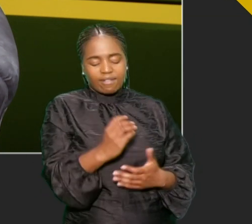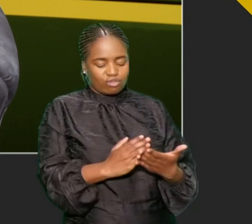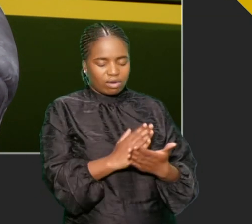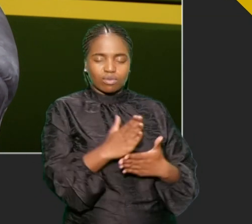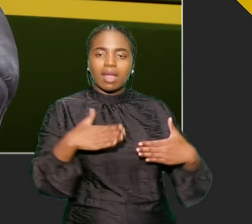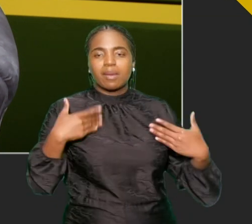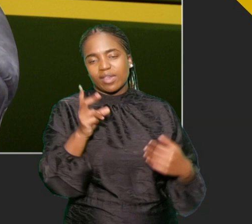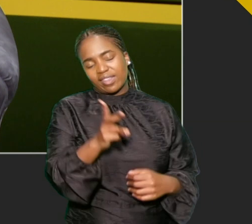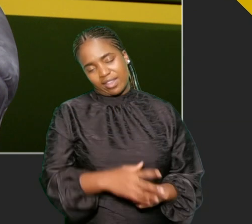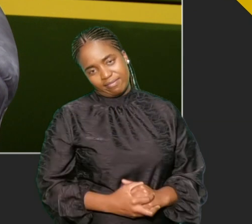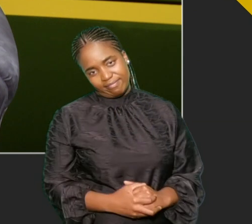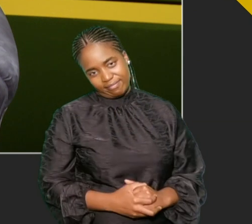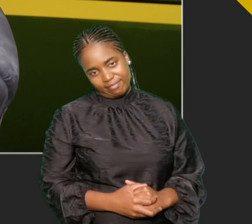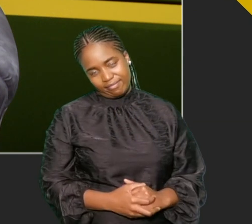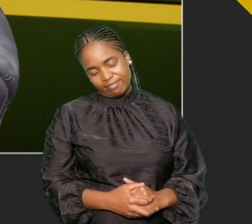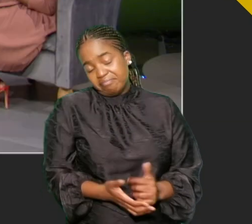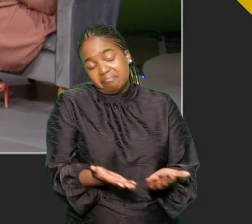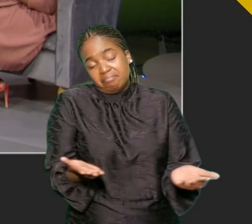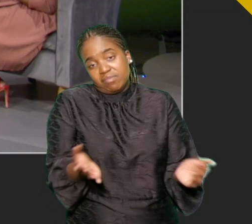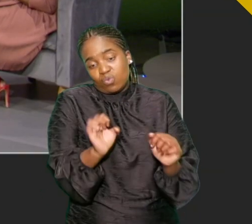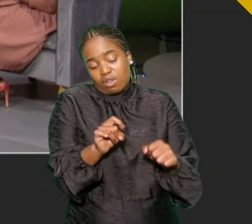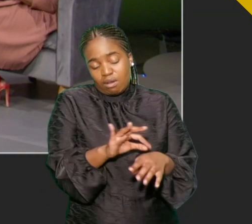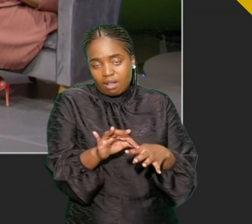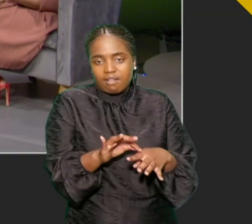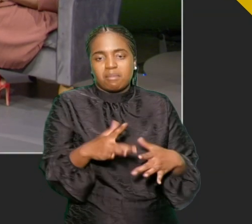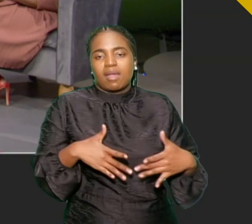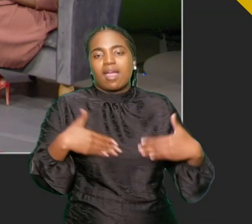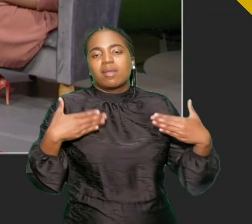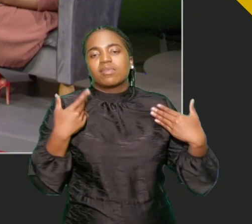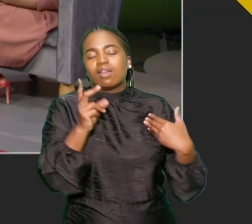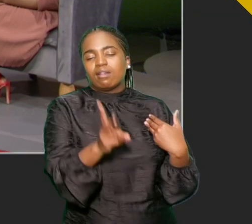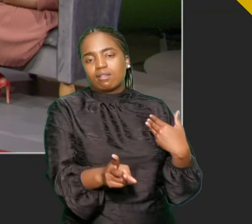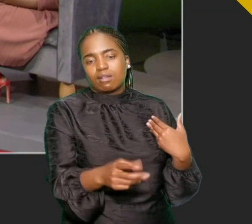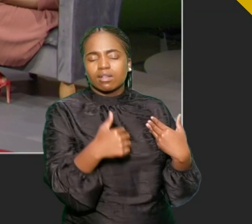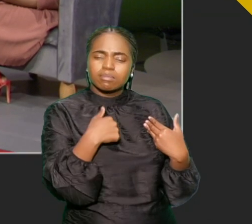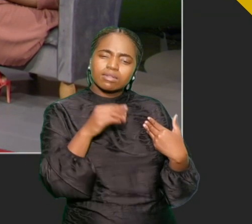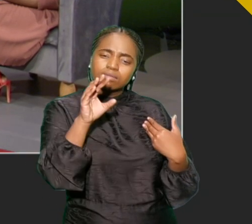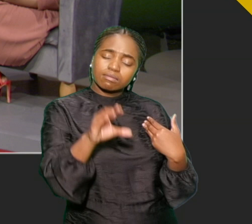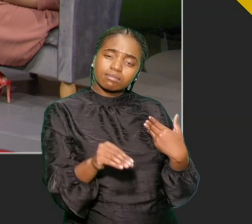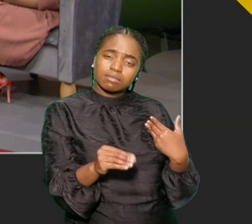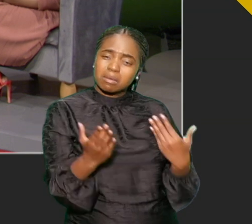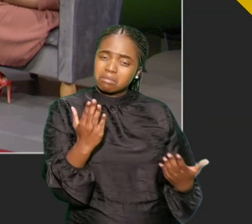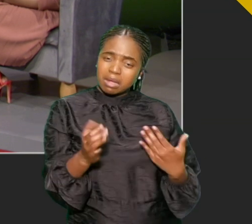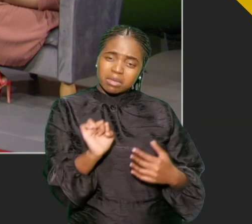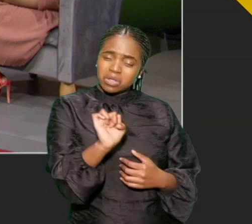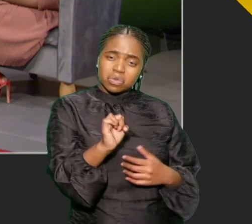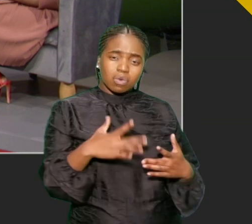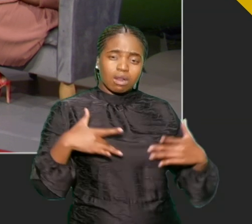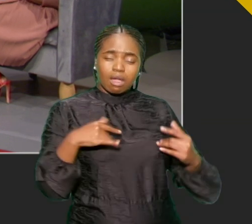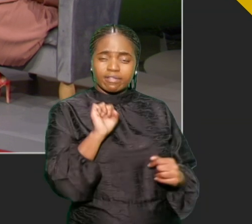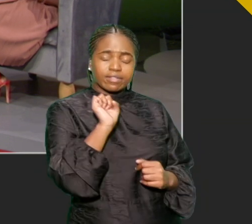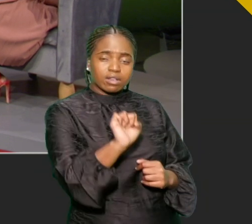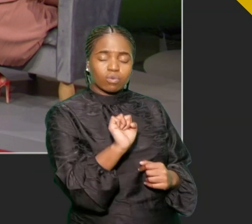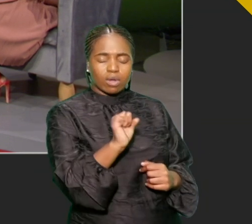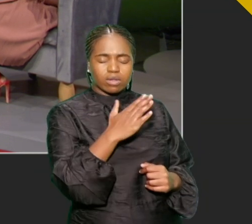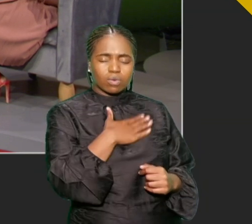to be happy again. It's part of your life plan to be happy. And which makes me ask, Nicolette, did you find that there was a stage in Pilinako